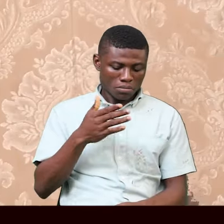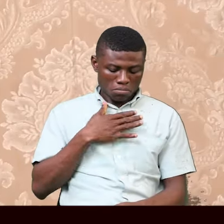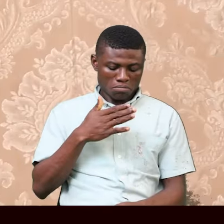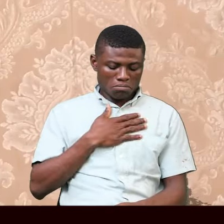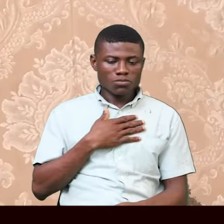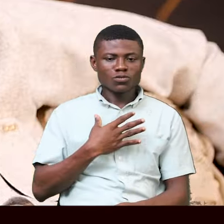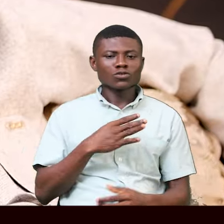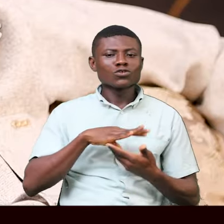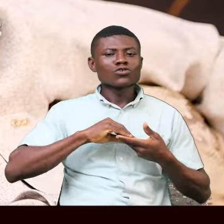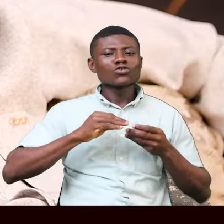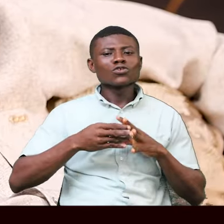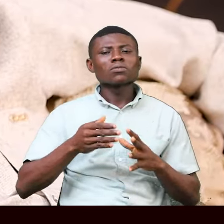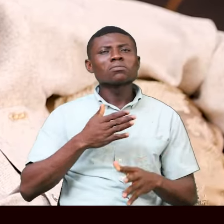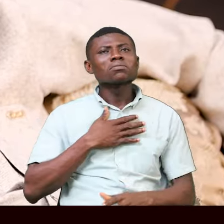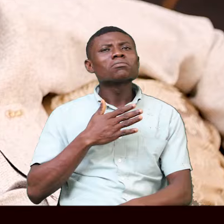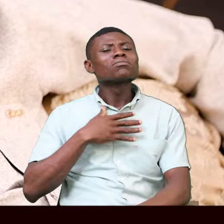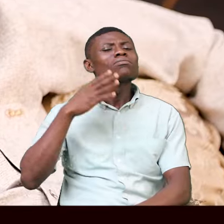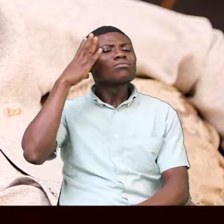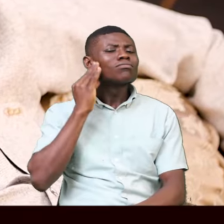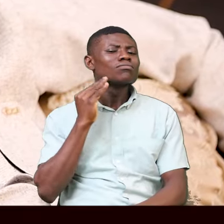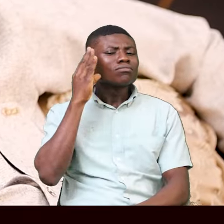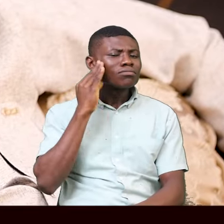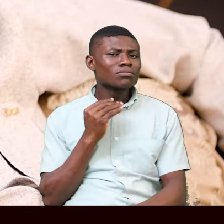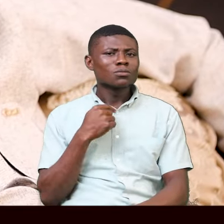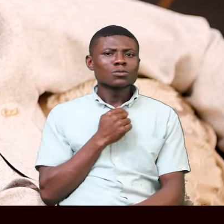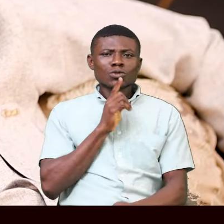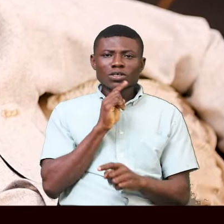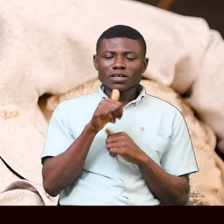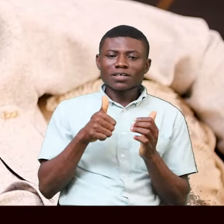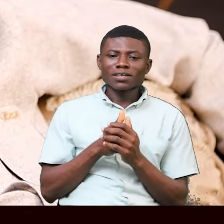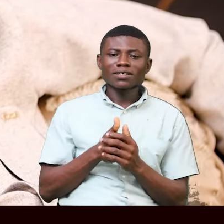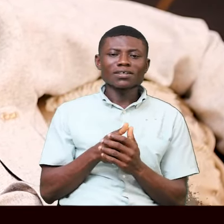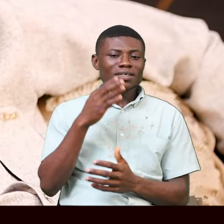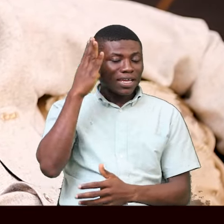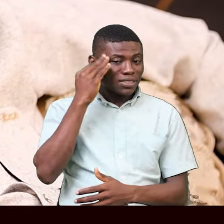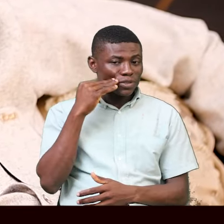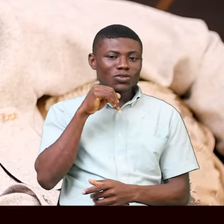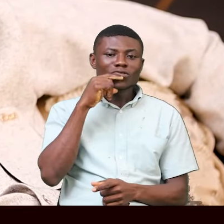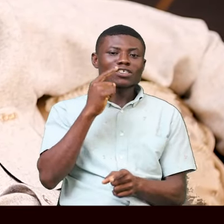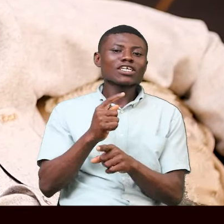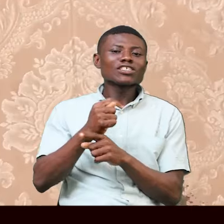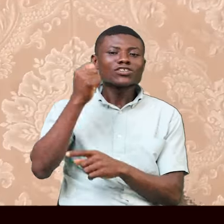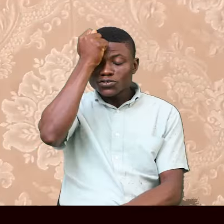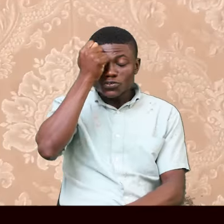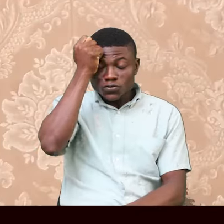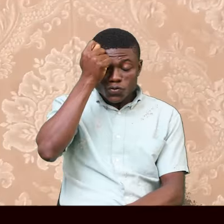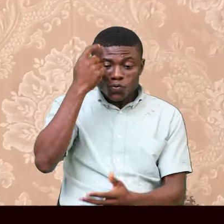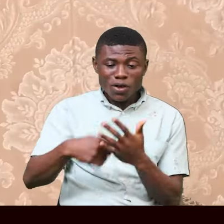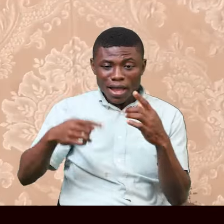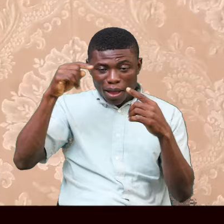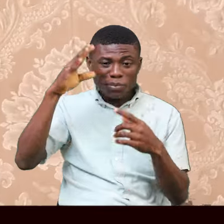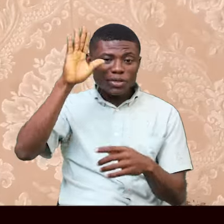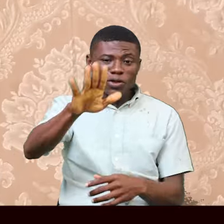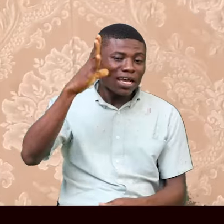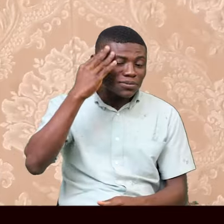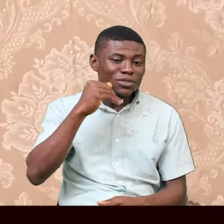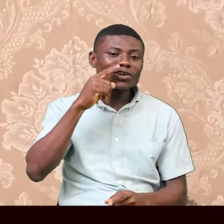story. Yeah. Experience. Experience. You preach experiential message, not theory. Nya wa fim e na